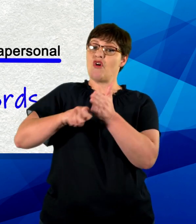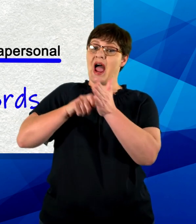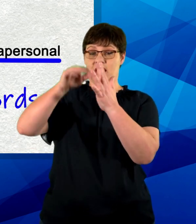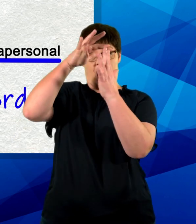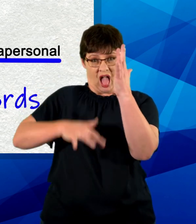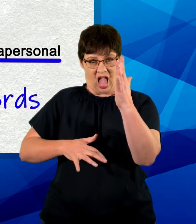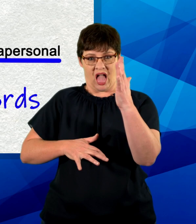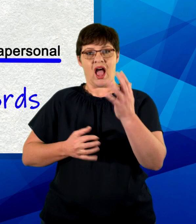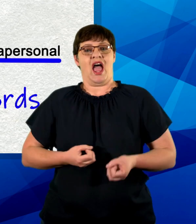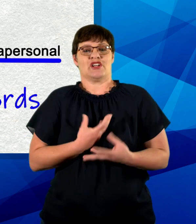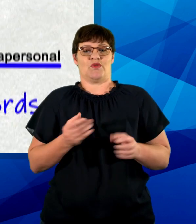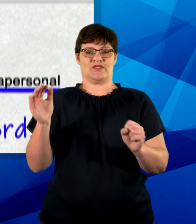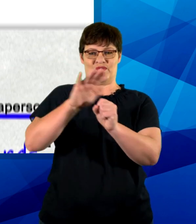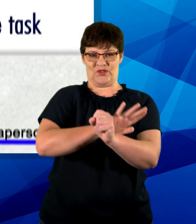task.